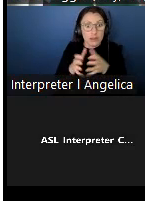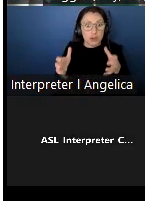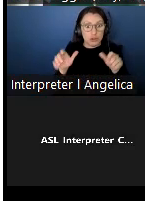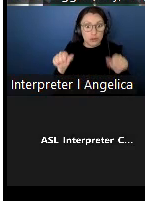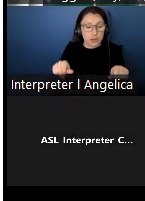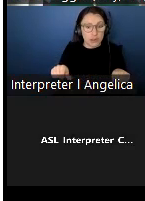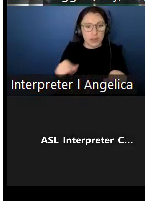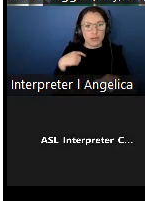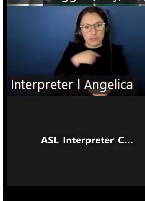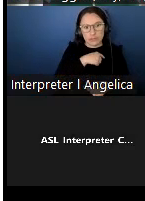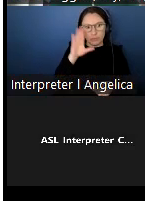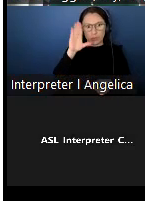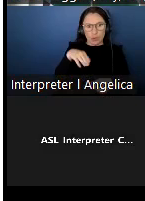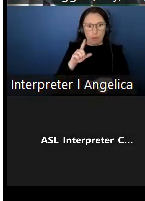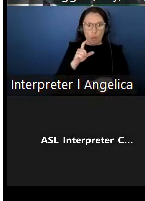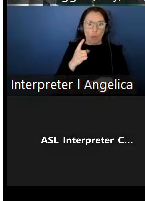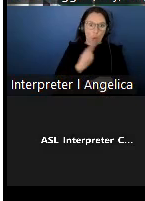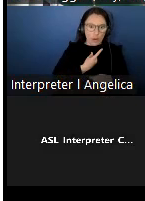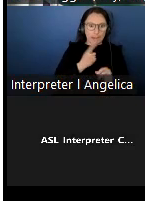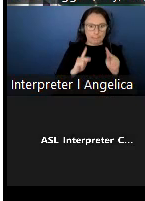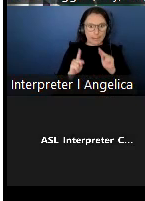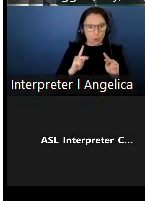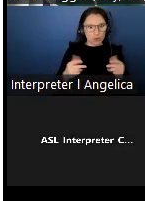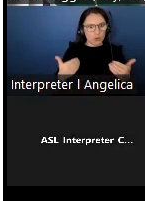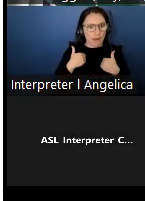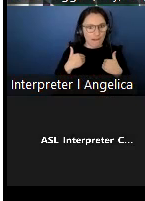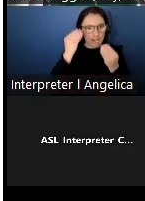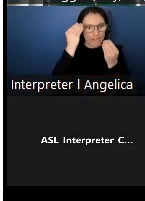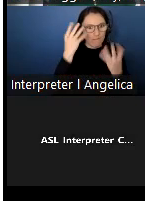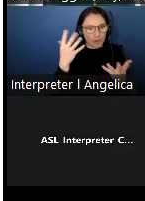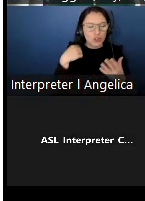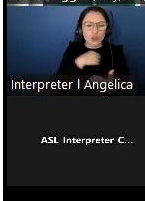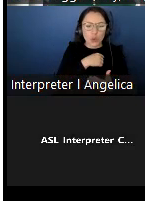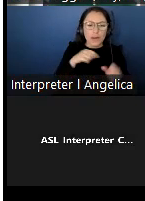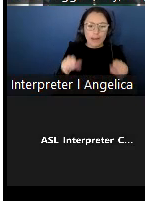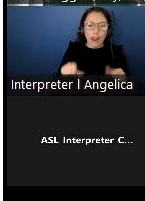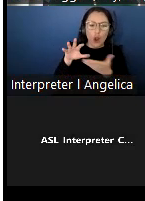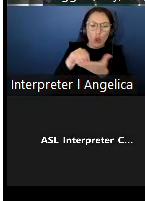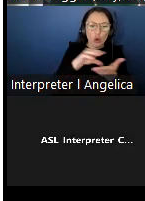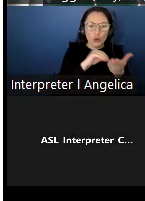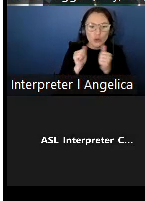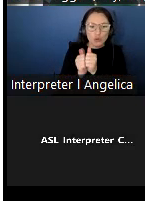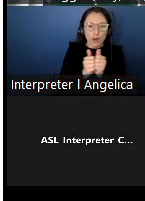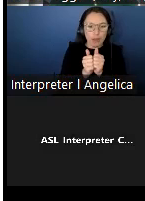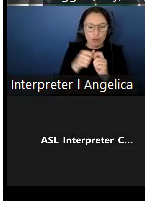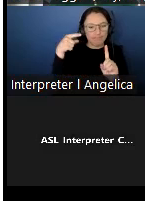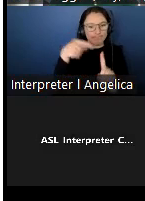we are not the only people that have information about this. So we are going to learn together today about